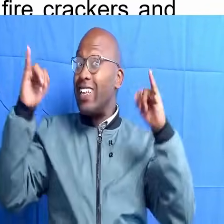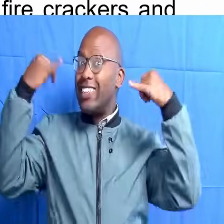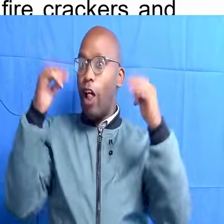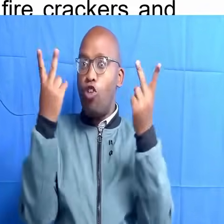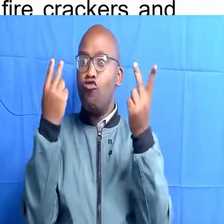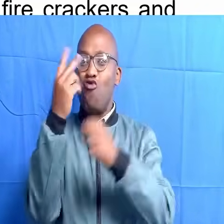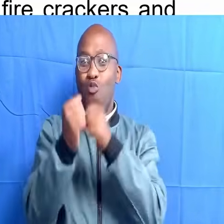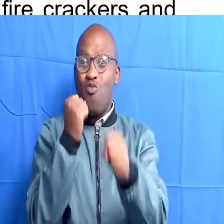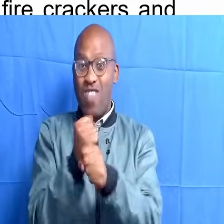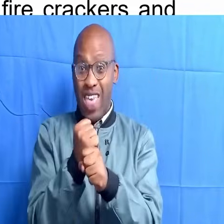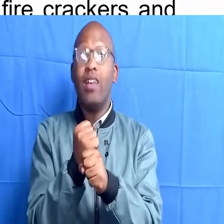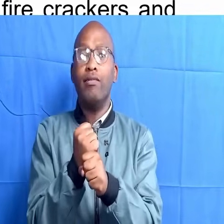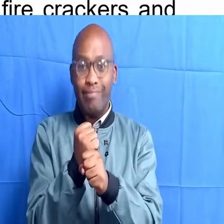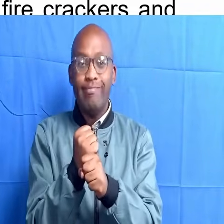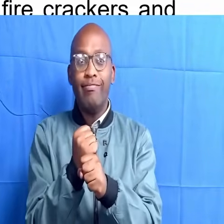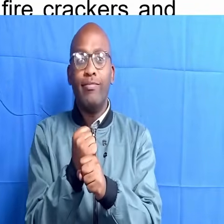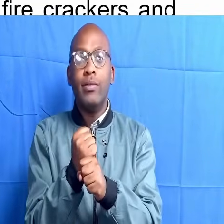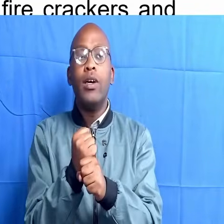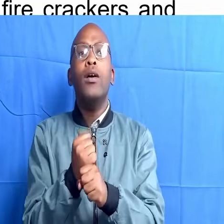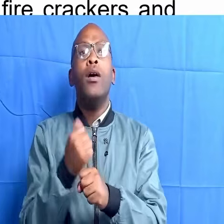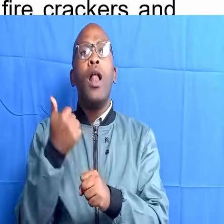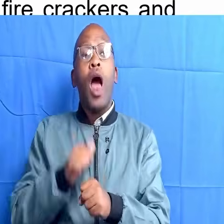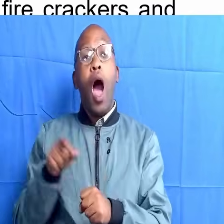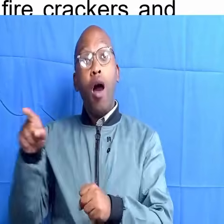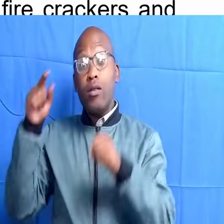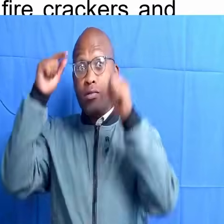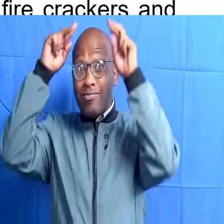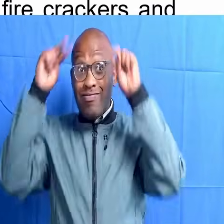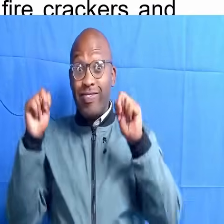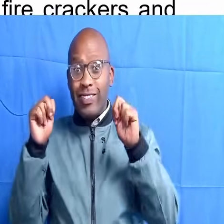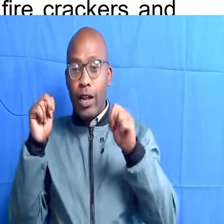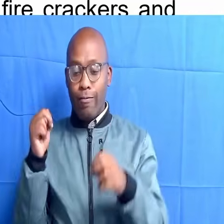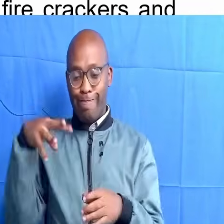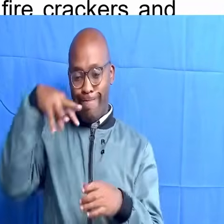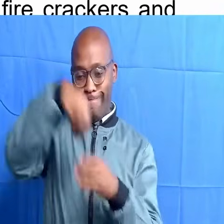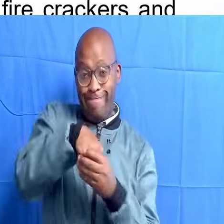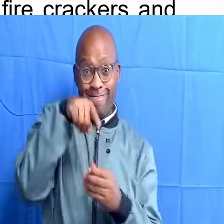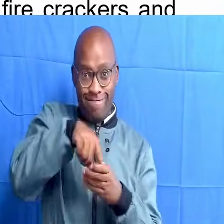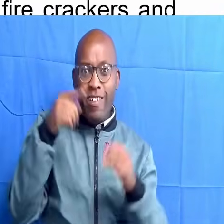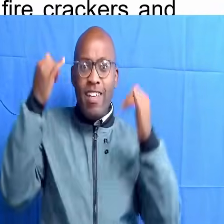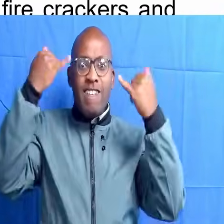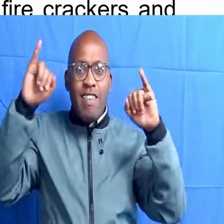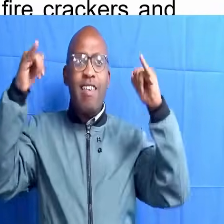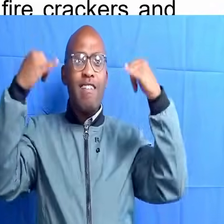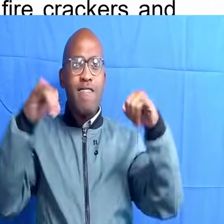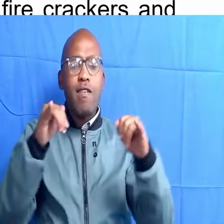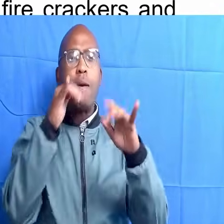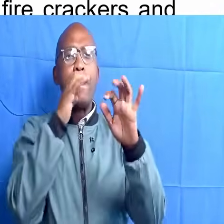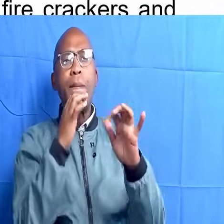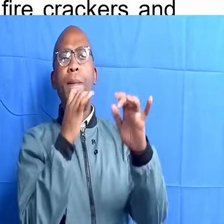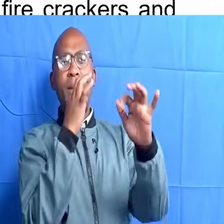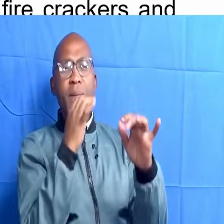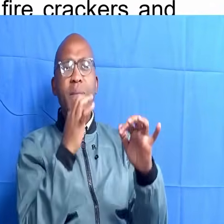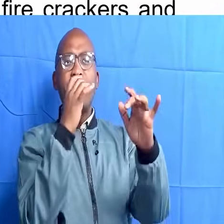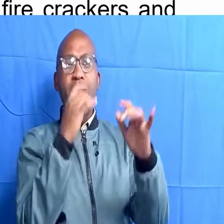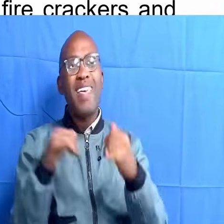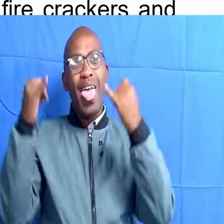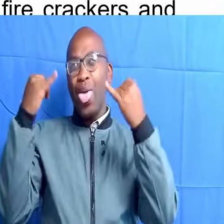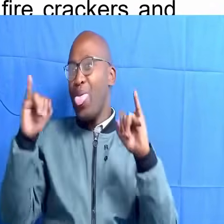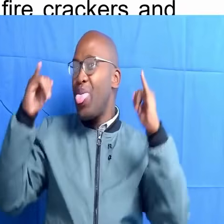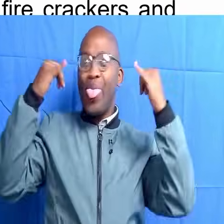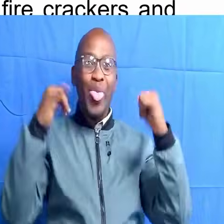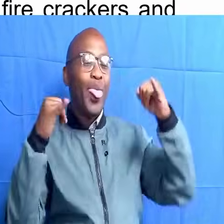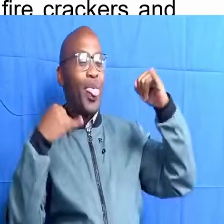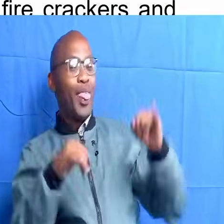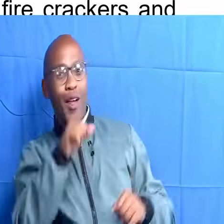were used to camouflage, to carry weapons for the farmers who belonged to the Viet Congs. The Viet Congs used